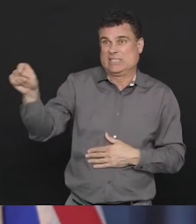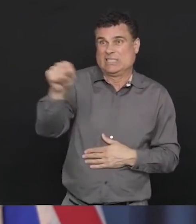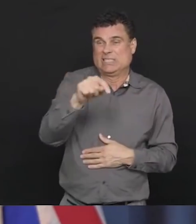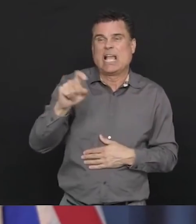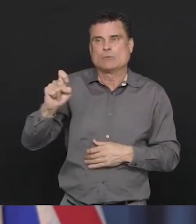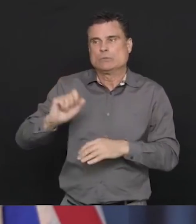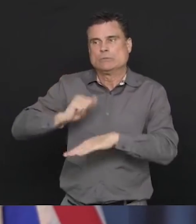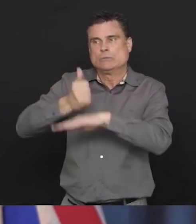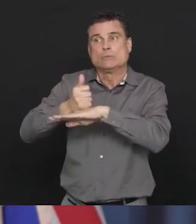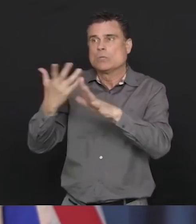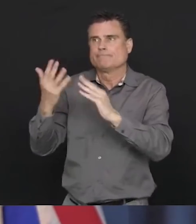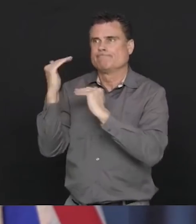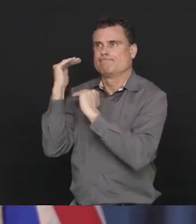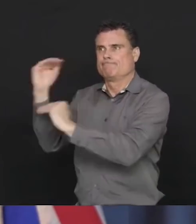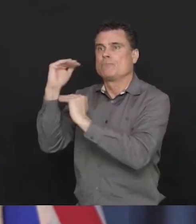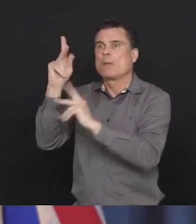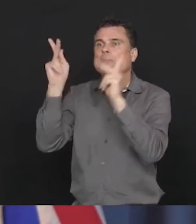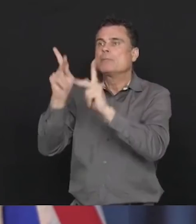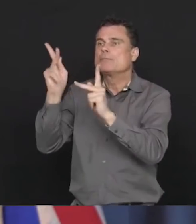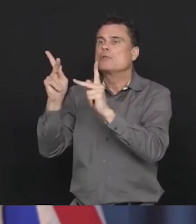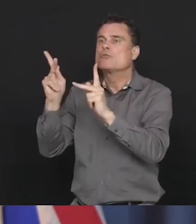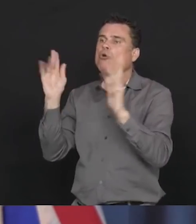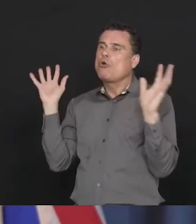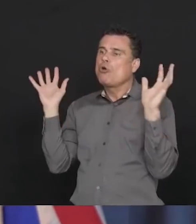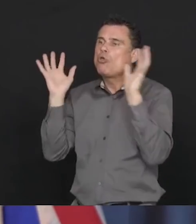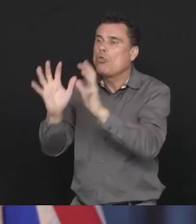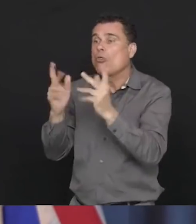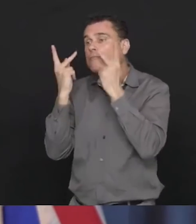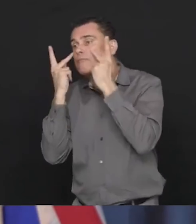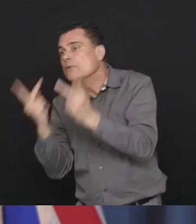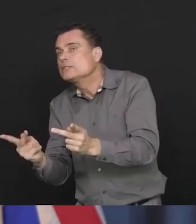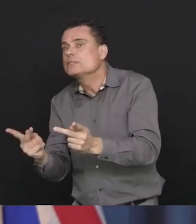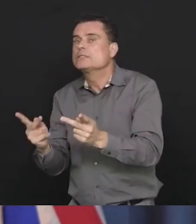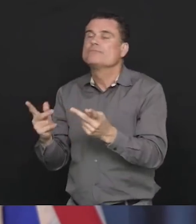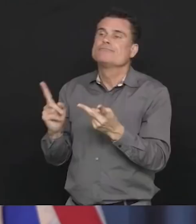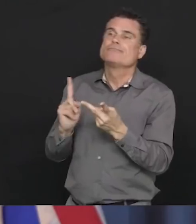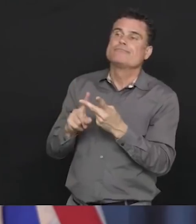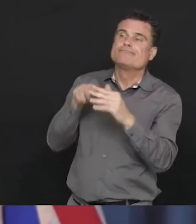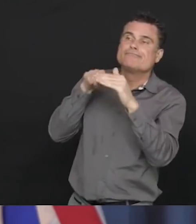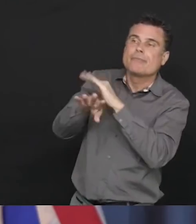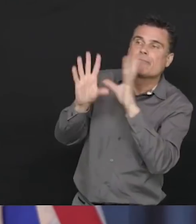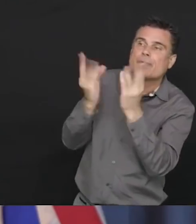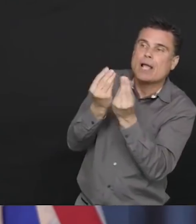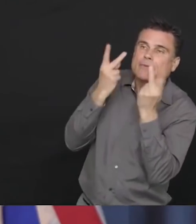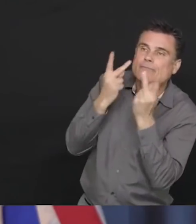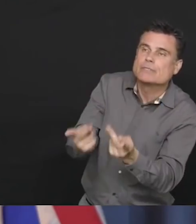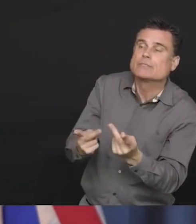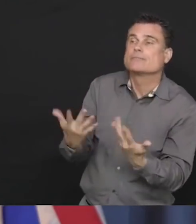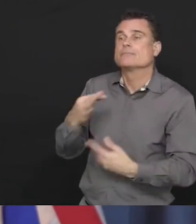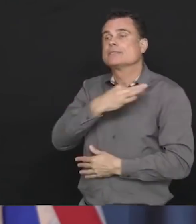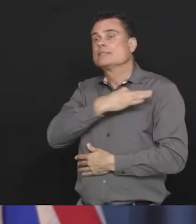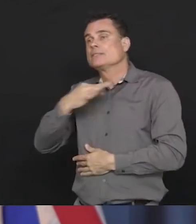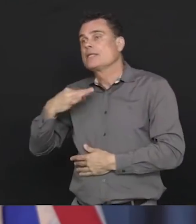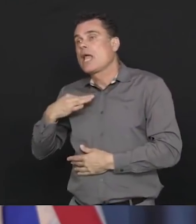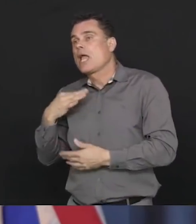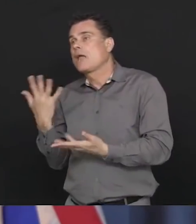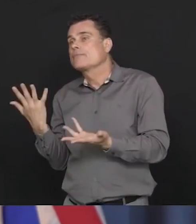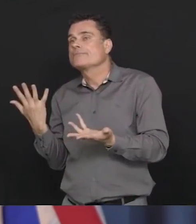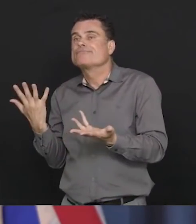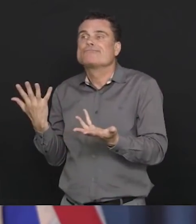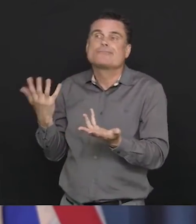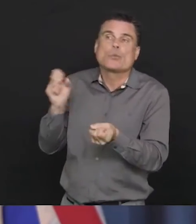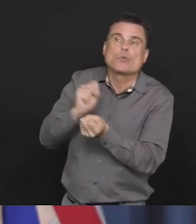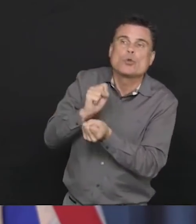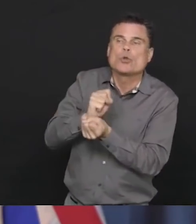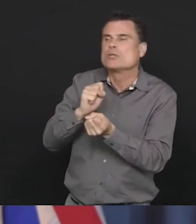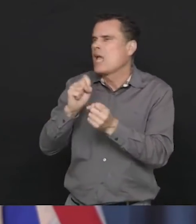an exhausting thing to be managing an outbreak and to be working in those facilities. So I know there has been requests for